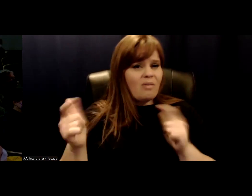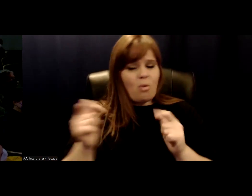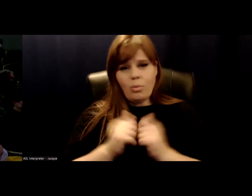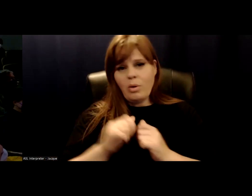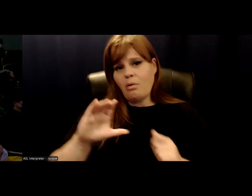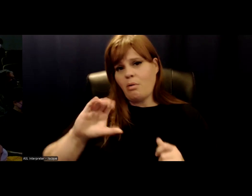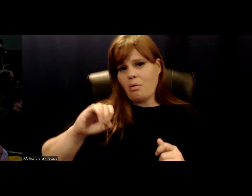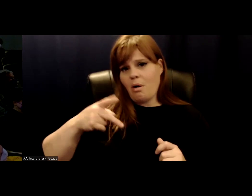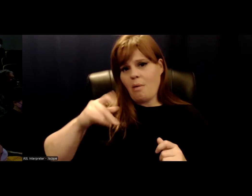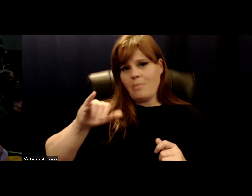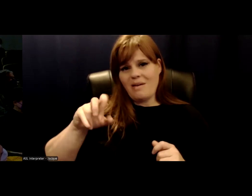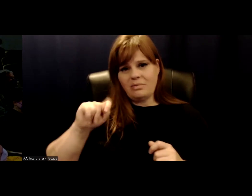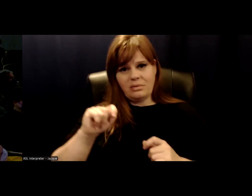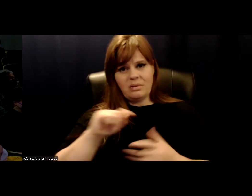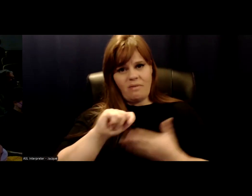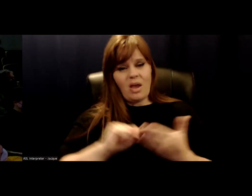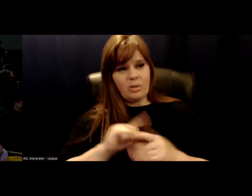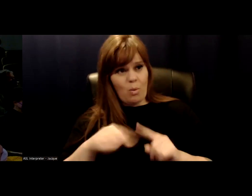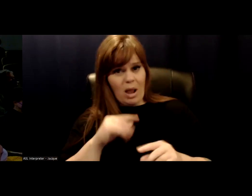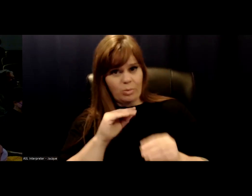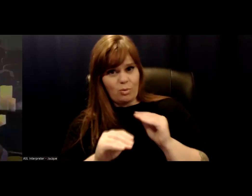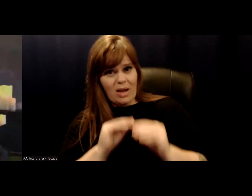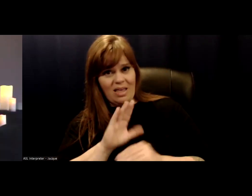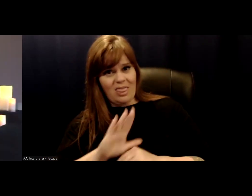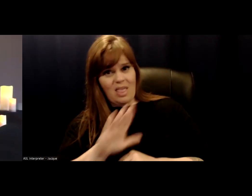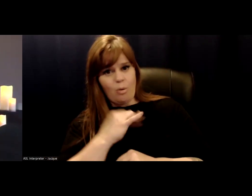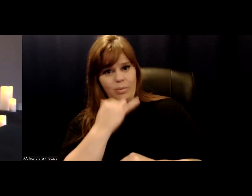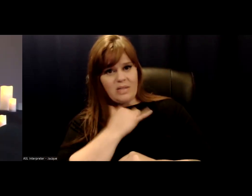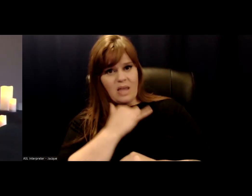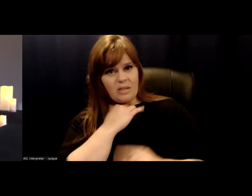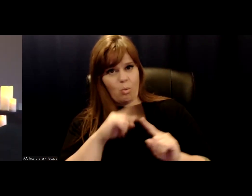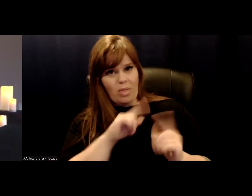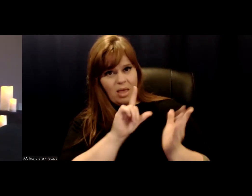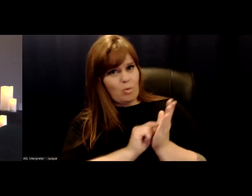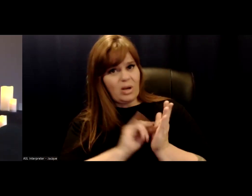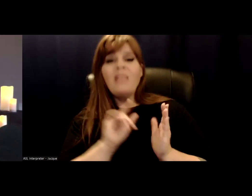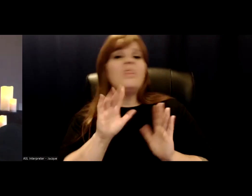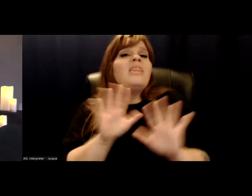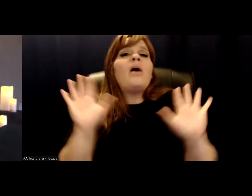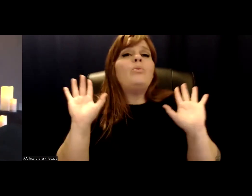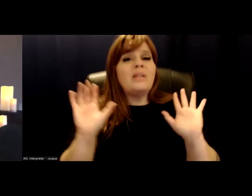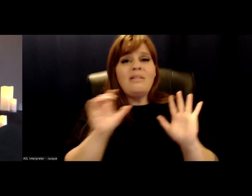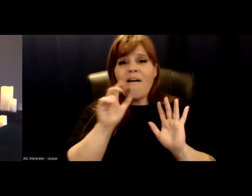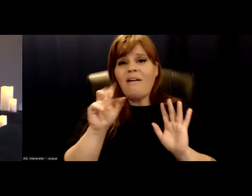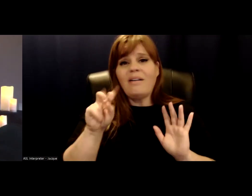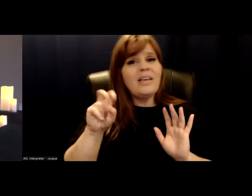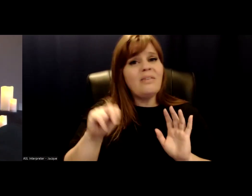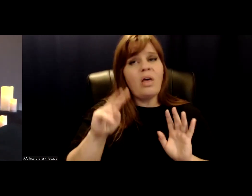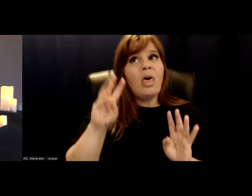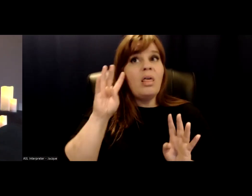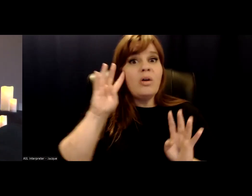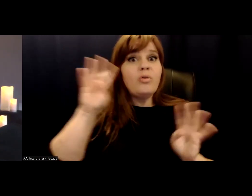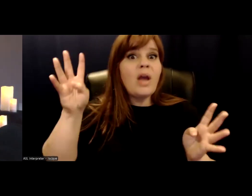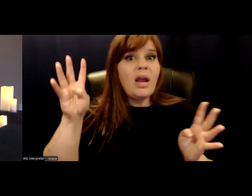simply correcting their mistakes when they had put it into print. That's it, not even being creative. Doing that,